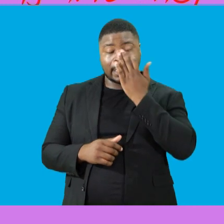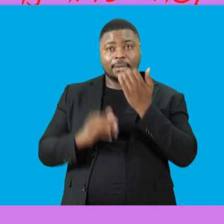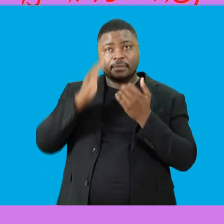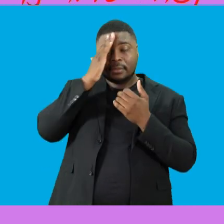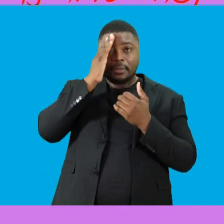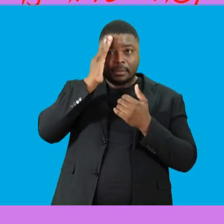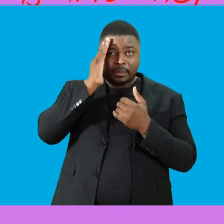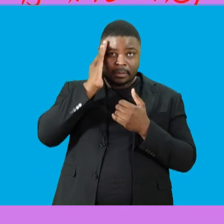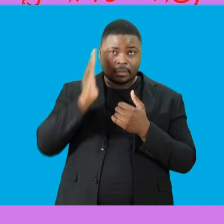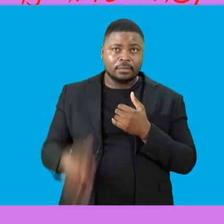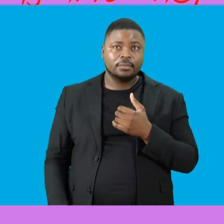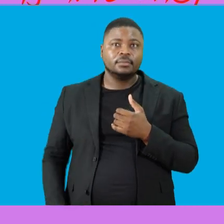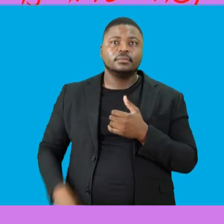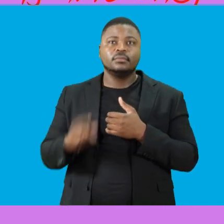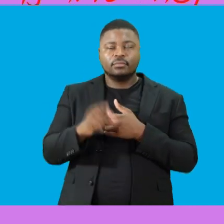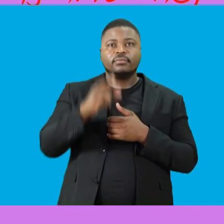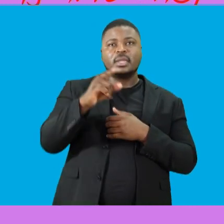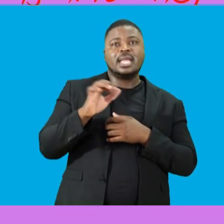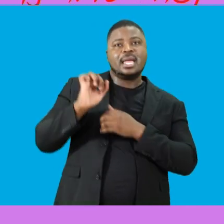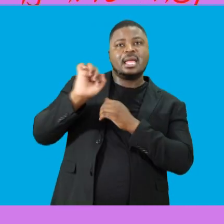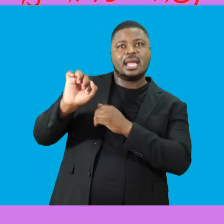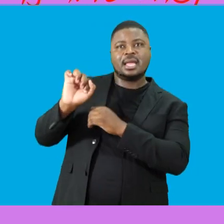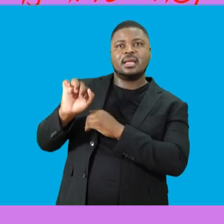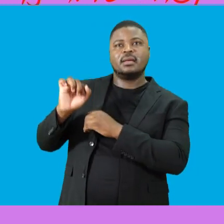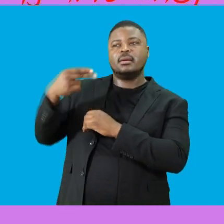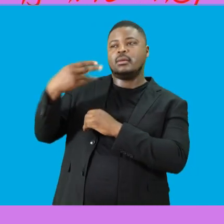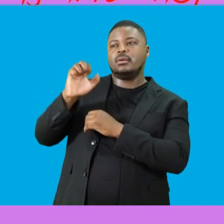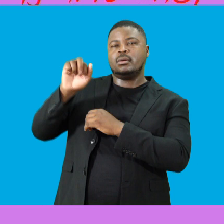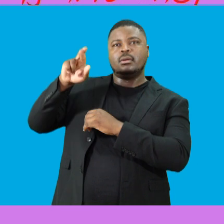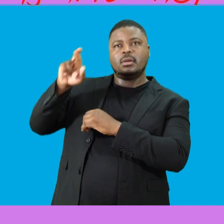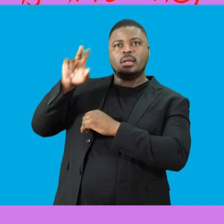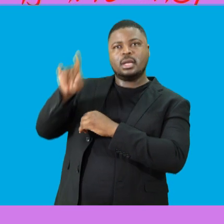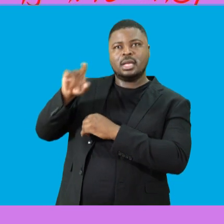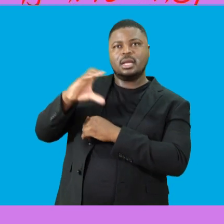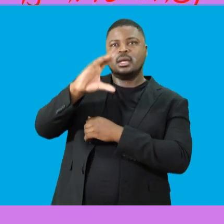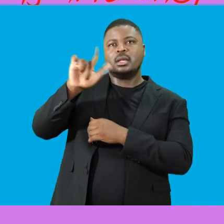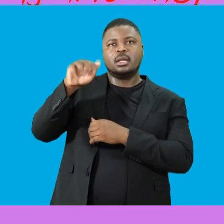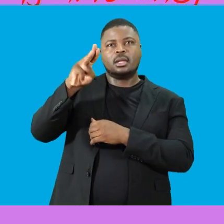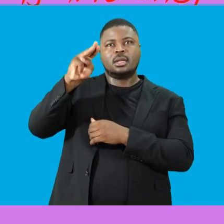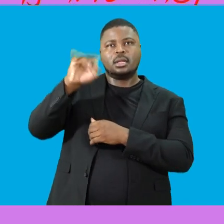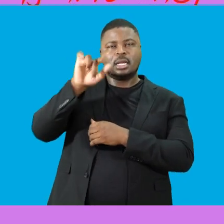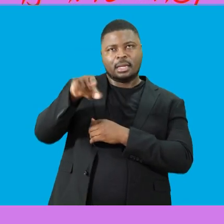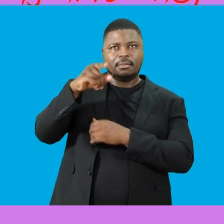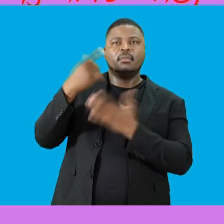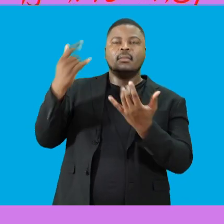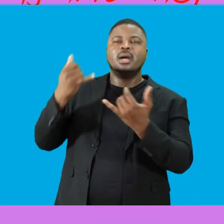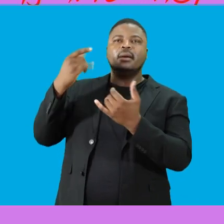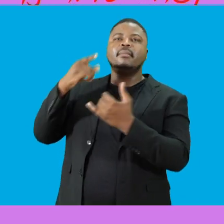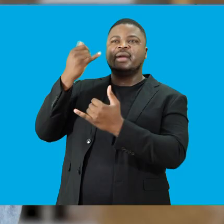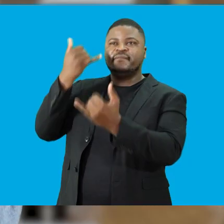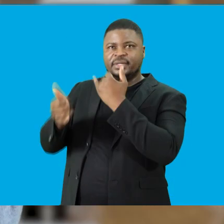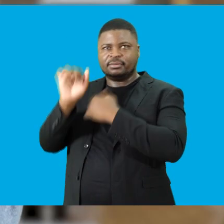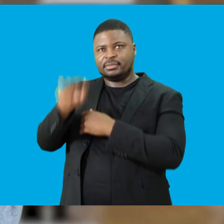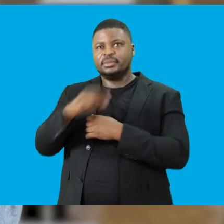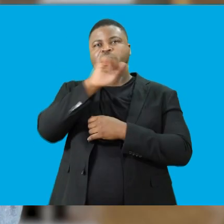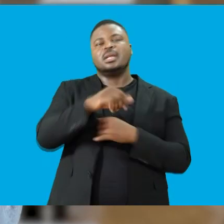Okay, so there we forgot to add her claim. So it's supposed to be her claim is invalid. Thank you